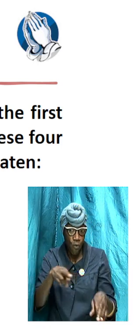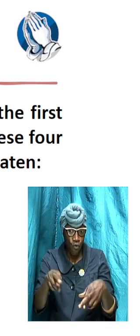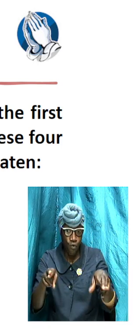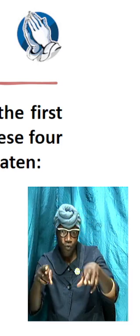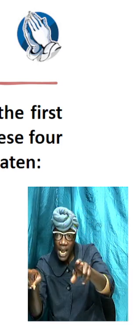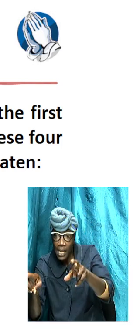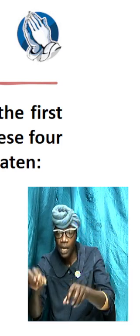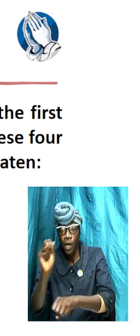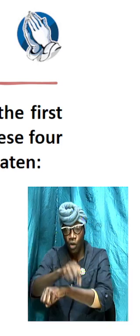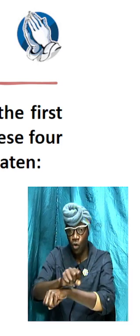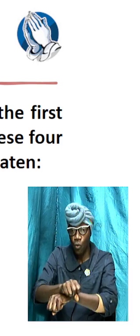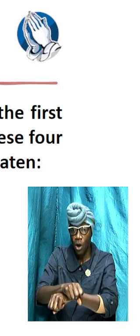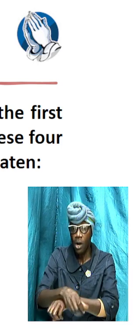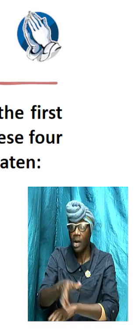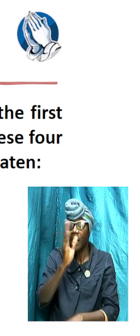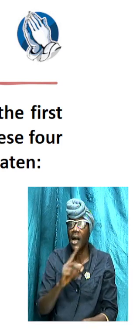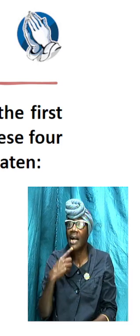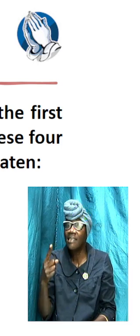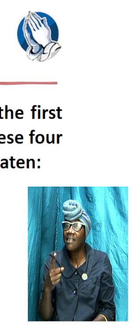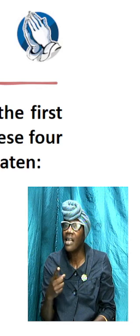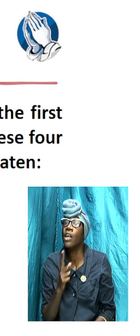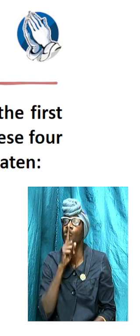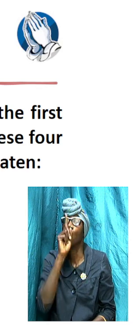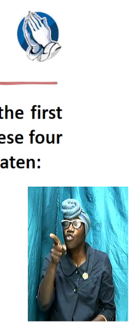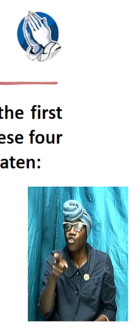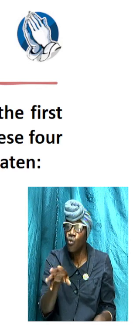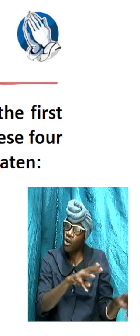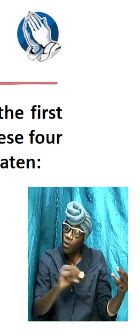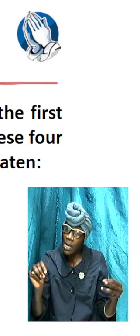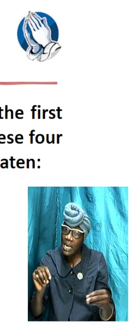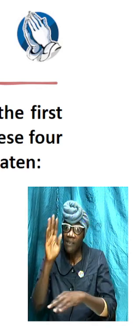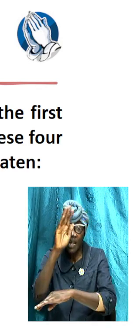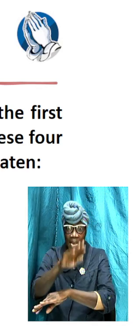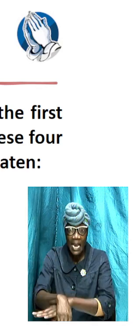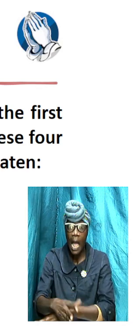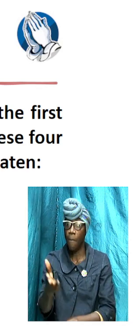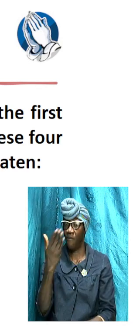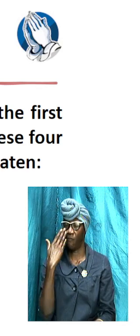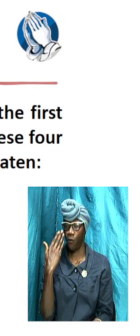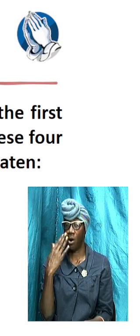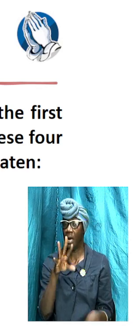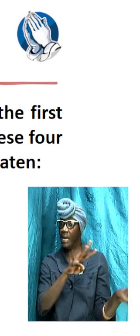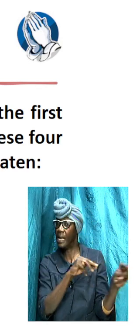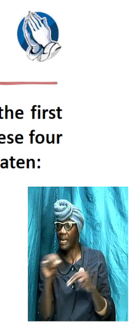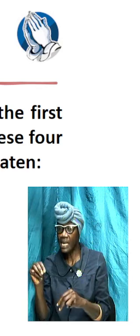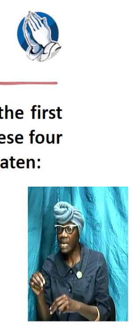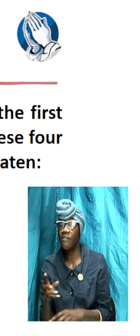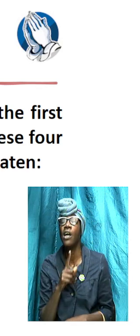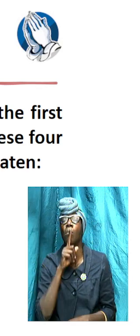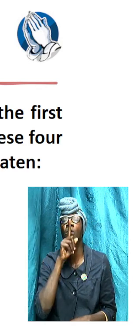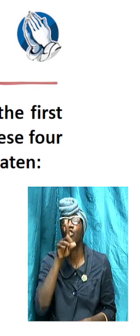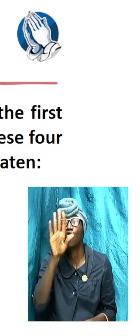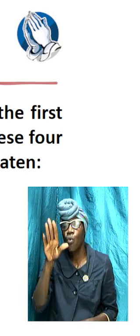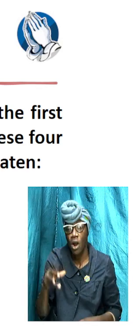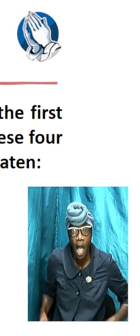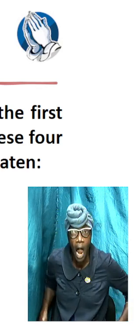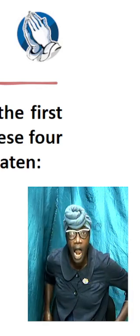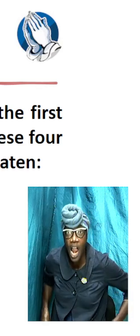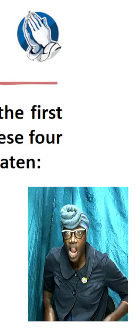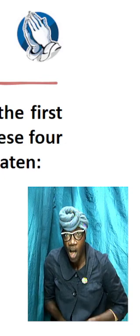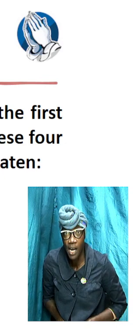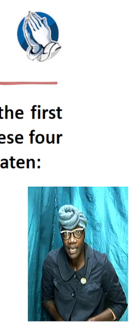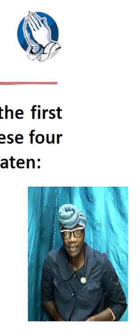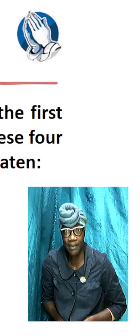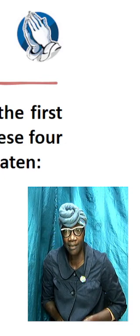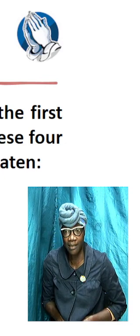God said, look here, make sure when you're about to leave, and this is the night before they were about to leave, ensure that your loins are girded.